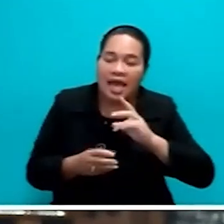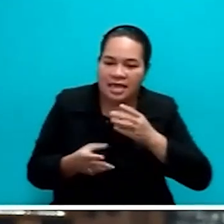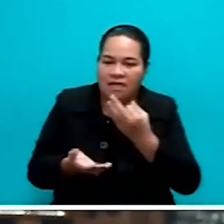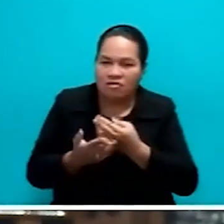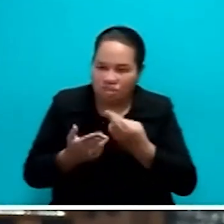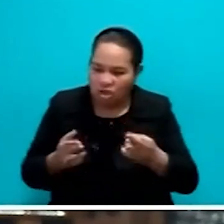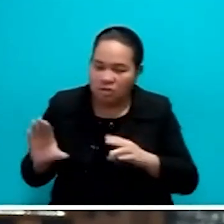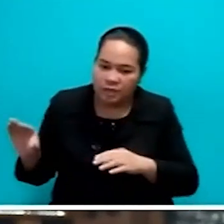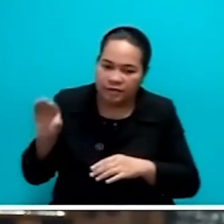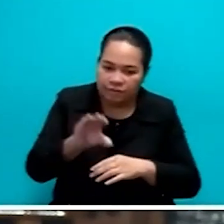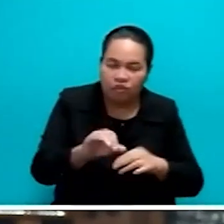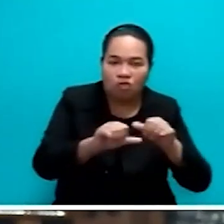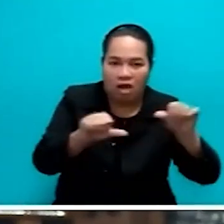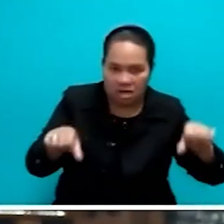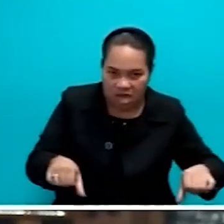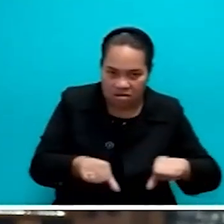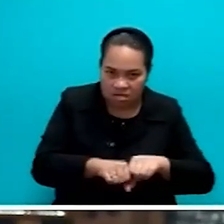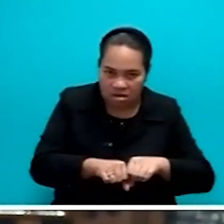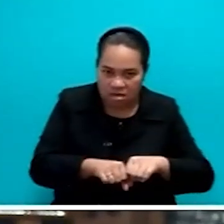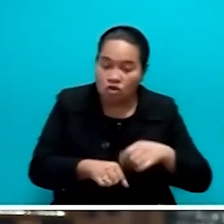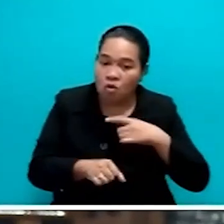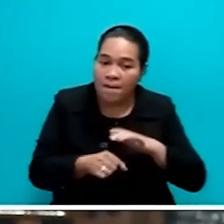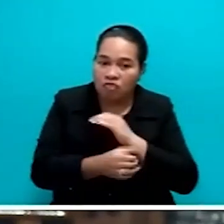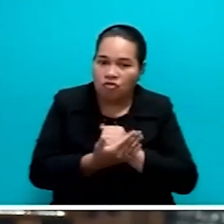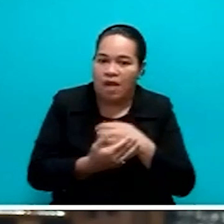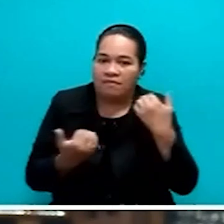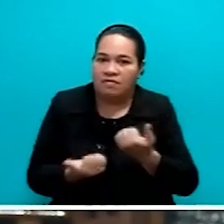sector to ensure food security.